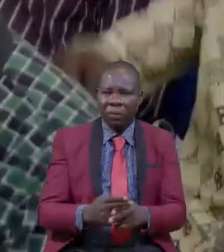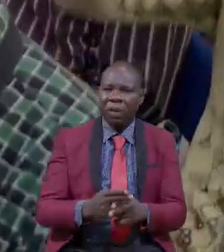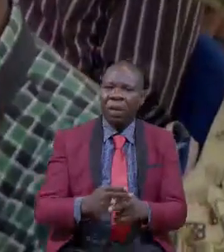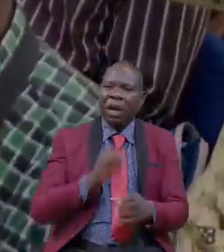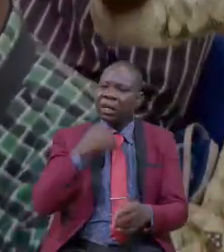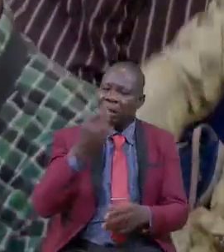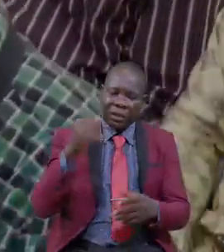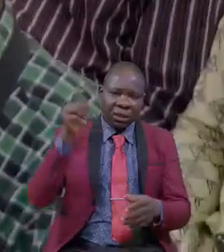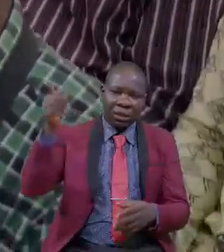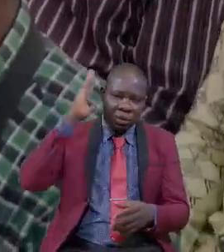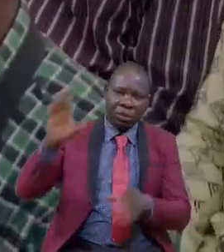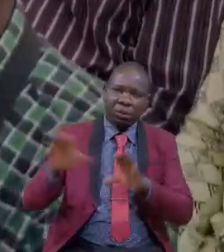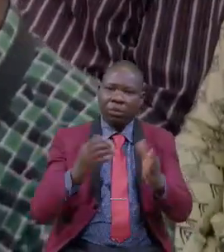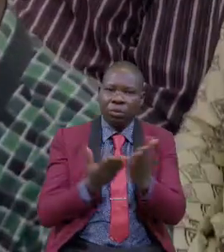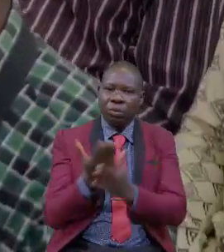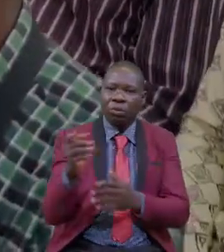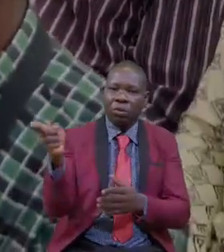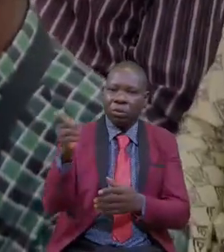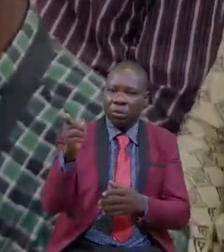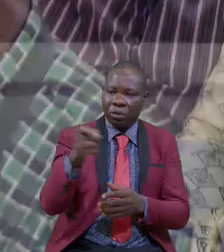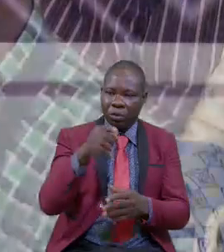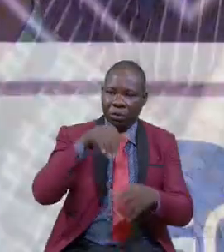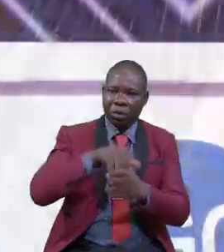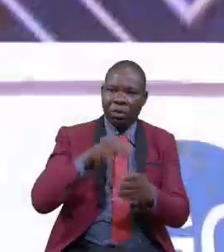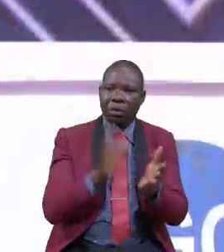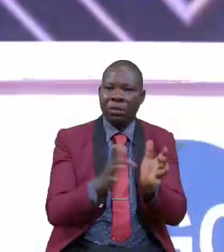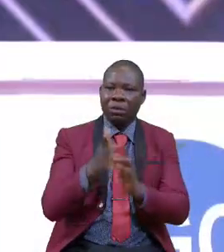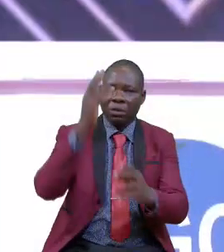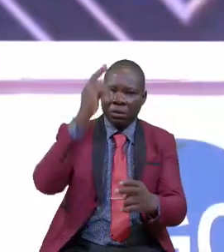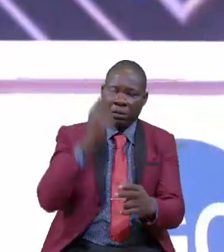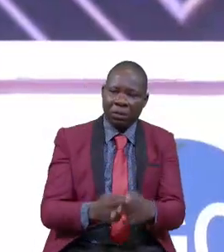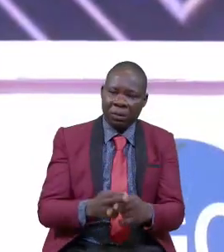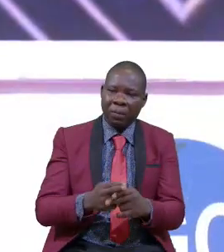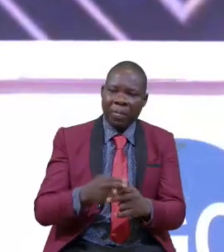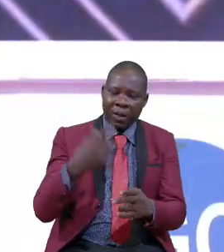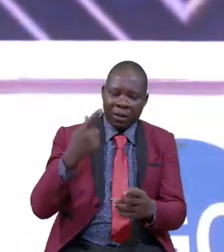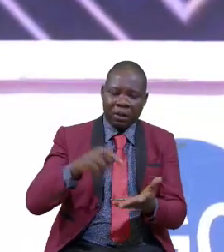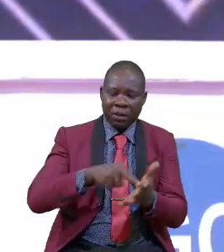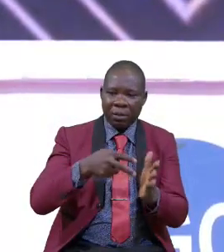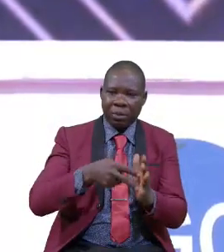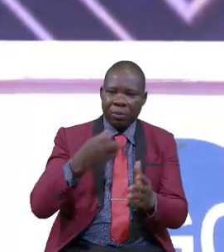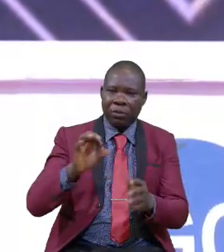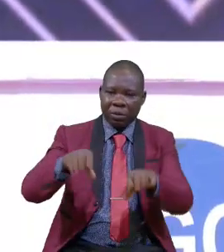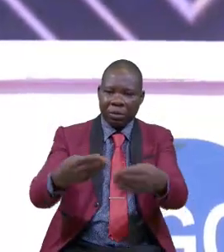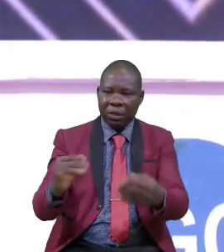name. Yeah. That the purpose of giving that grace to the